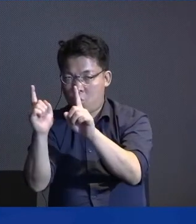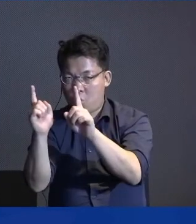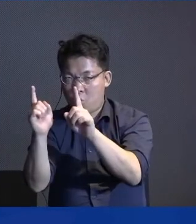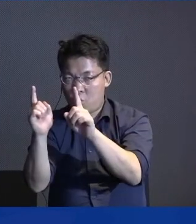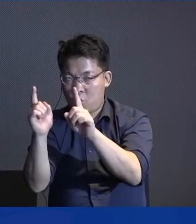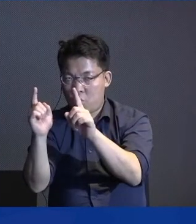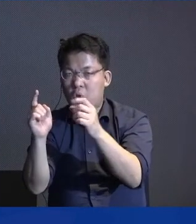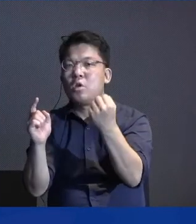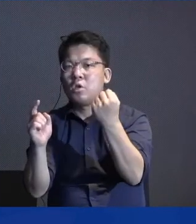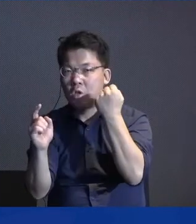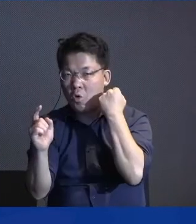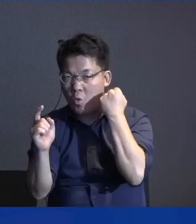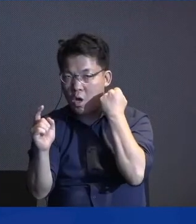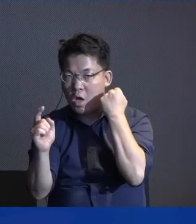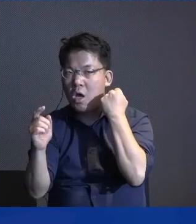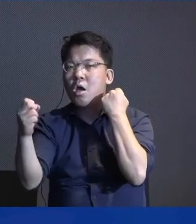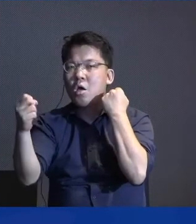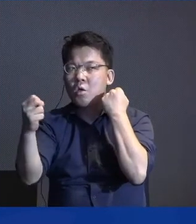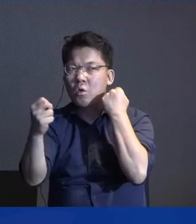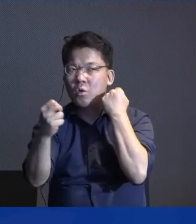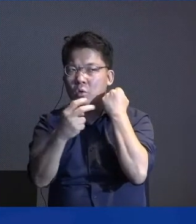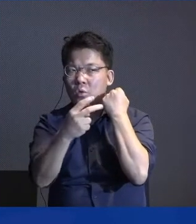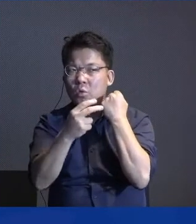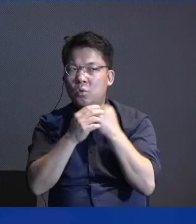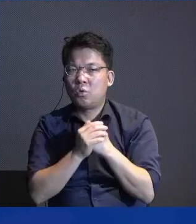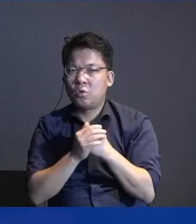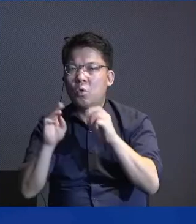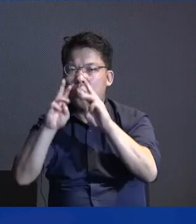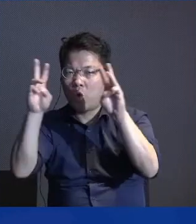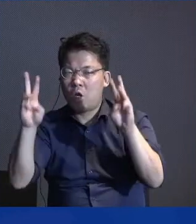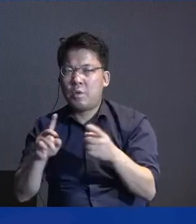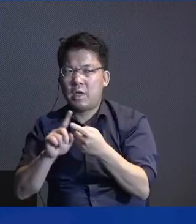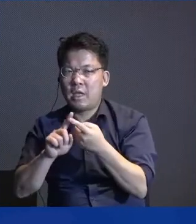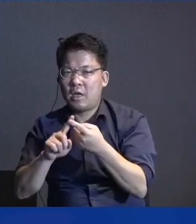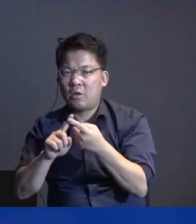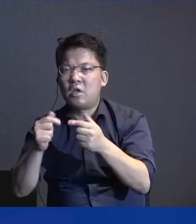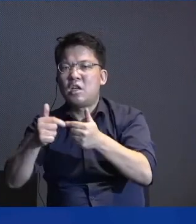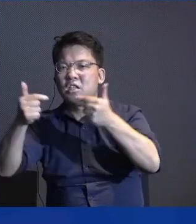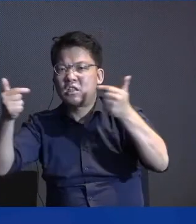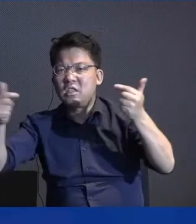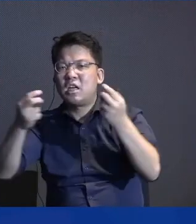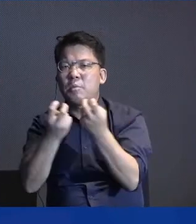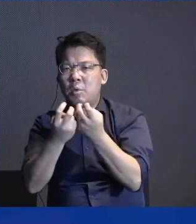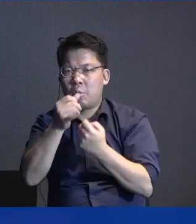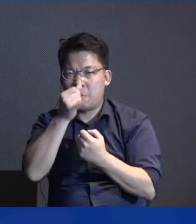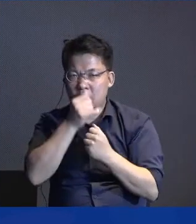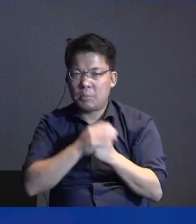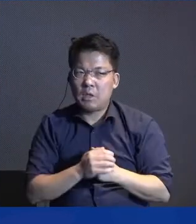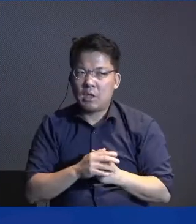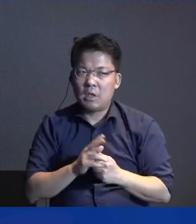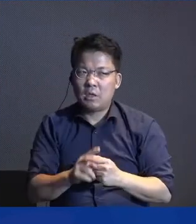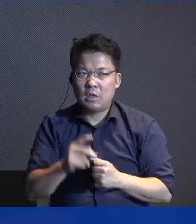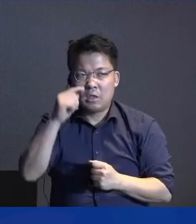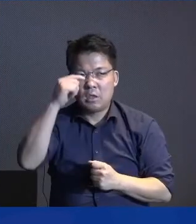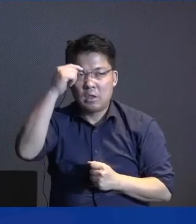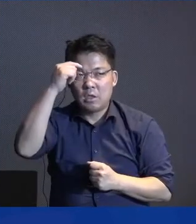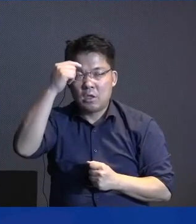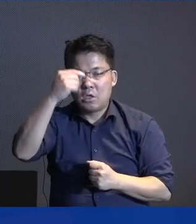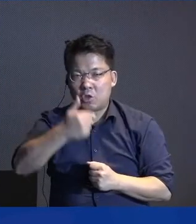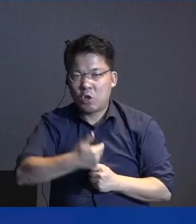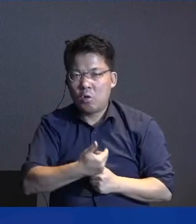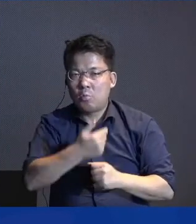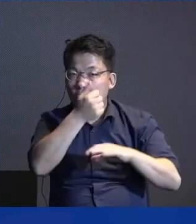psychological resources can be improved by like better